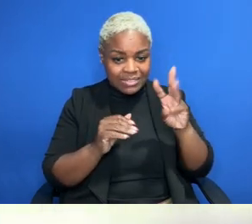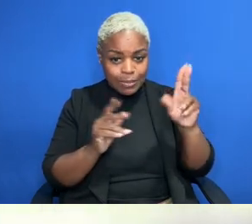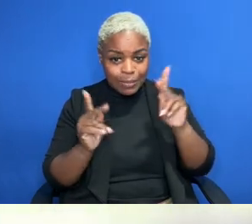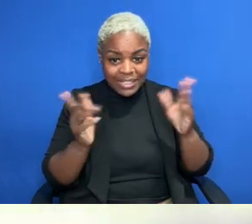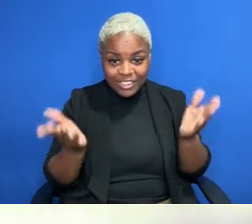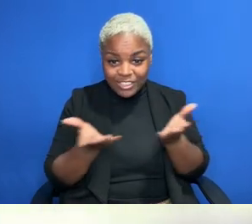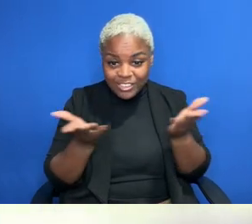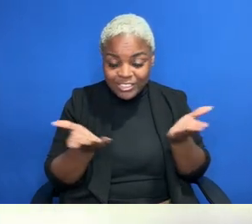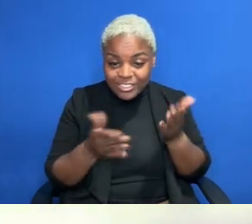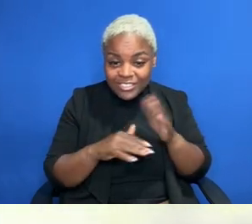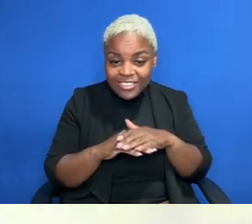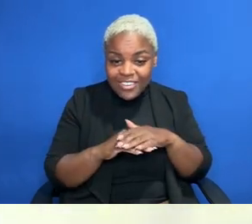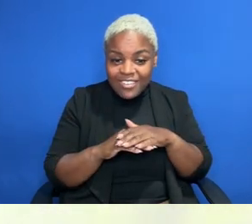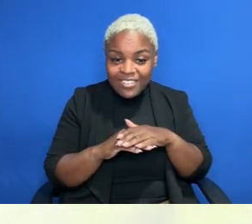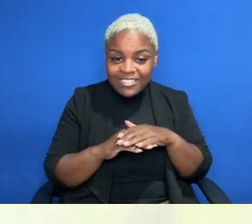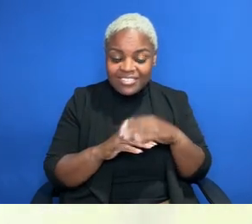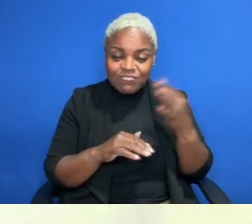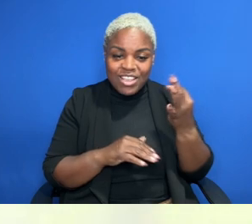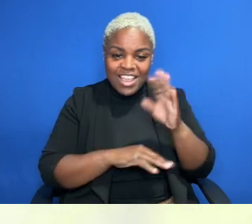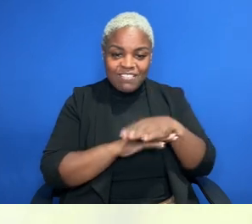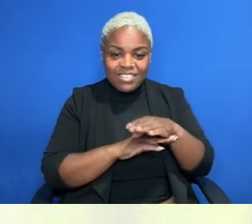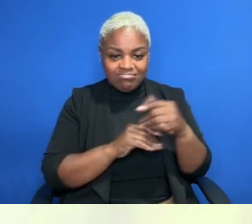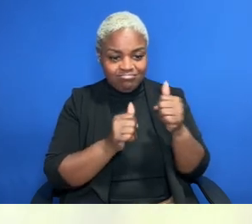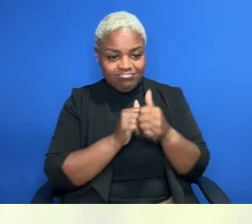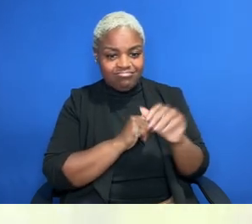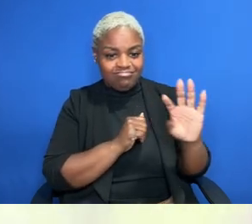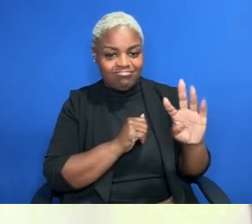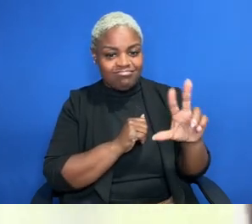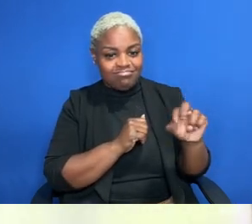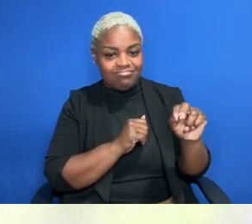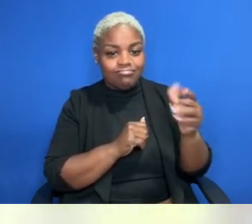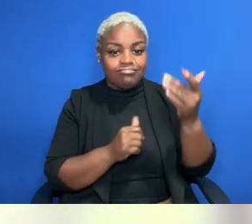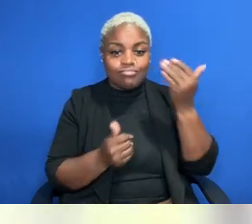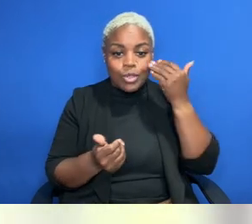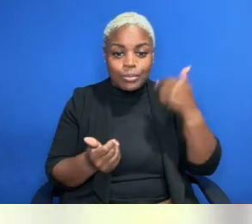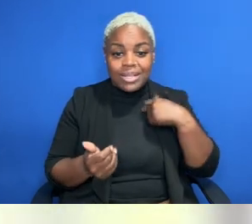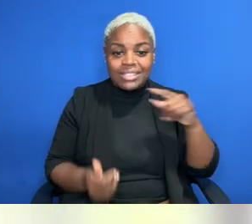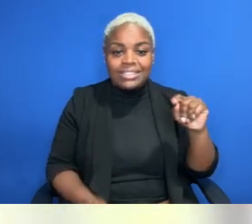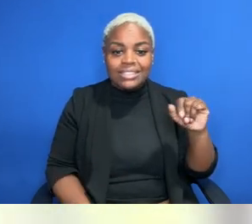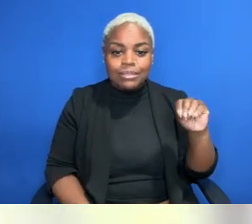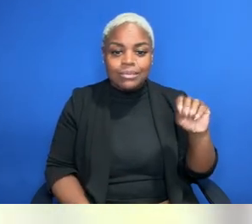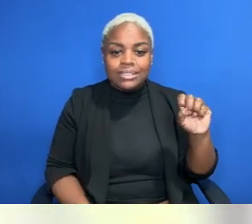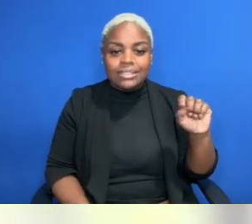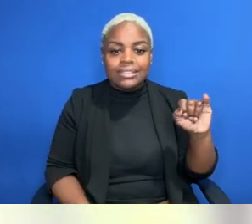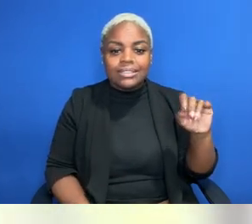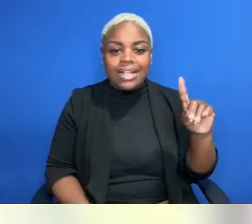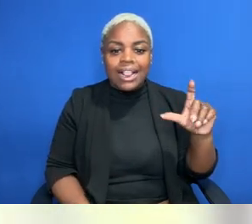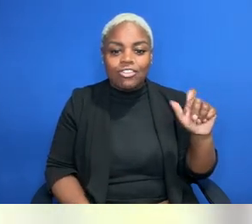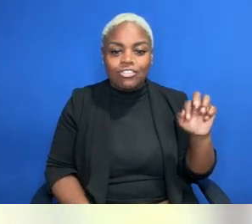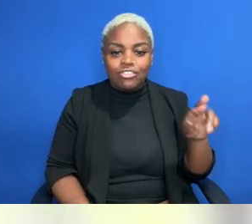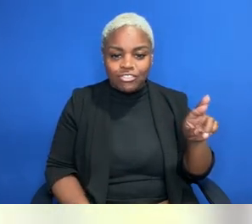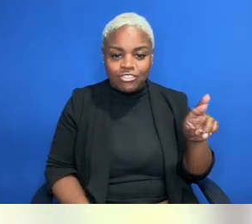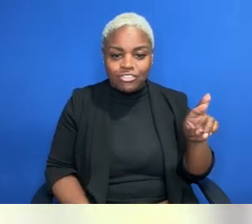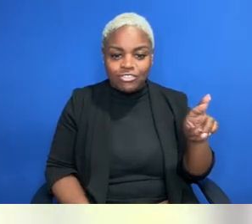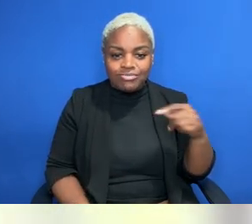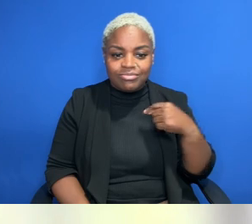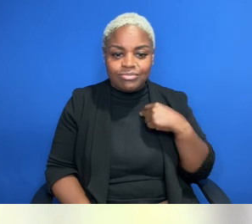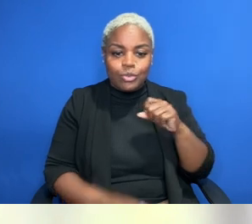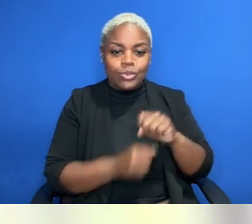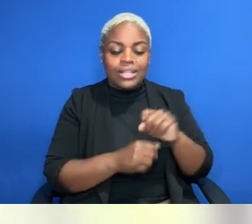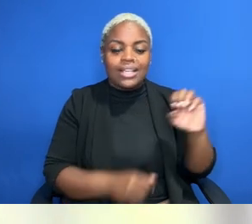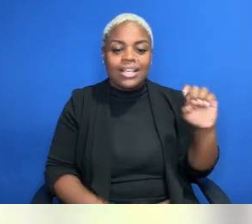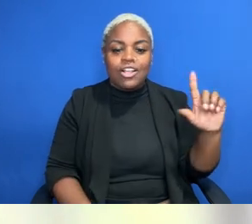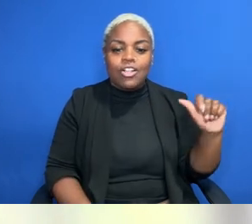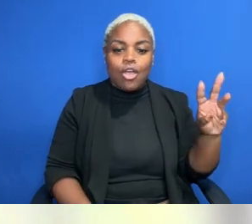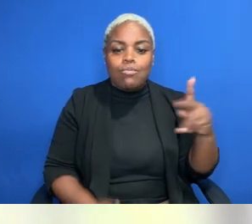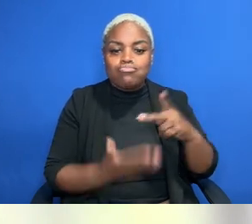more than 65 people here on a Friday afternoon past 4:30. But you know me, I'm Tim